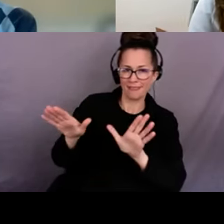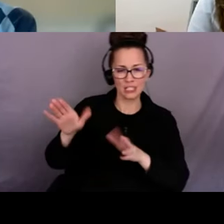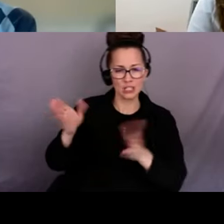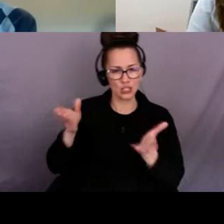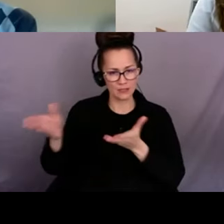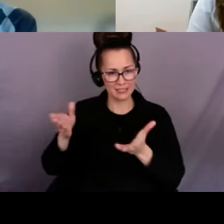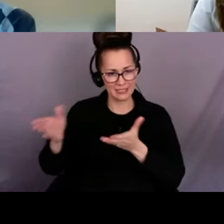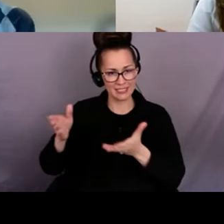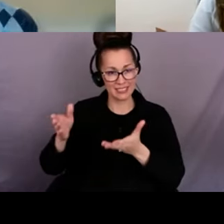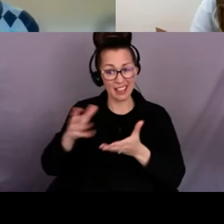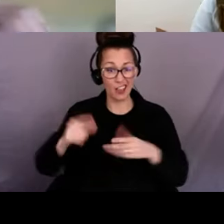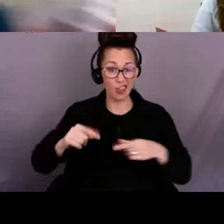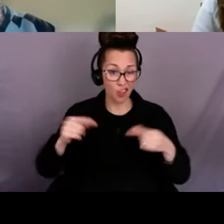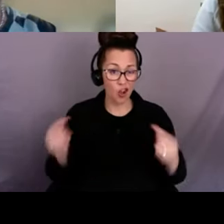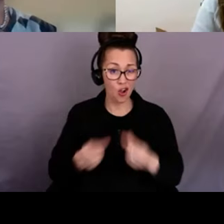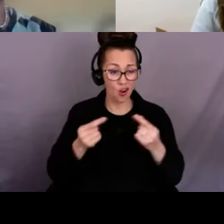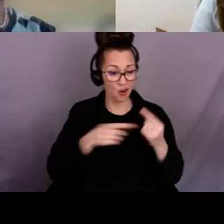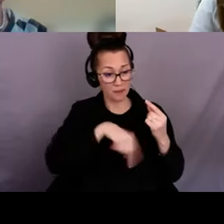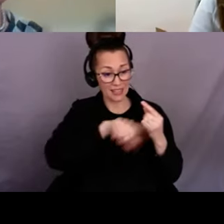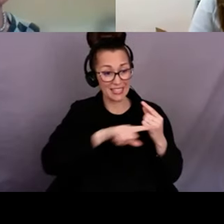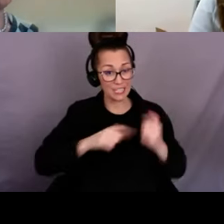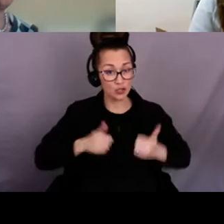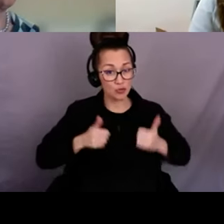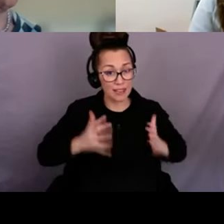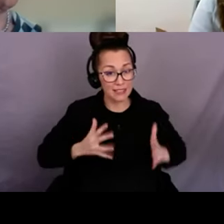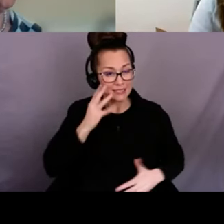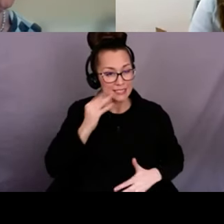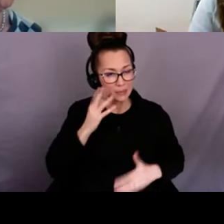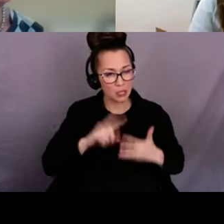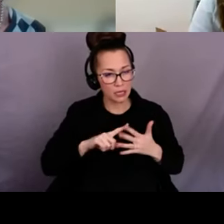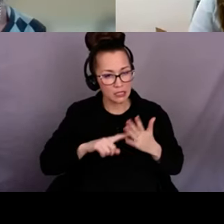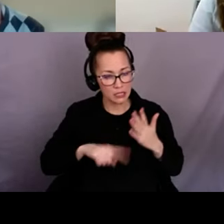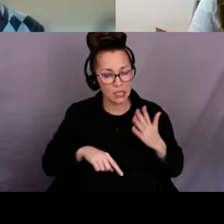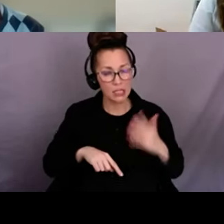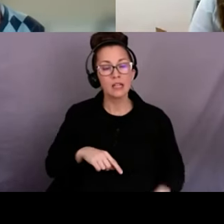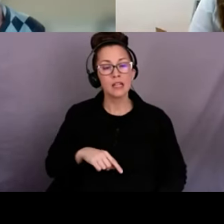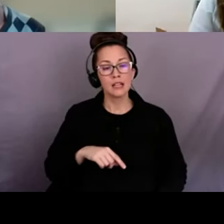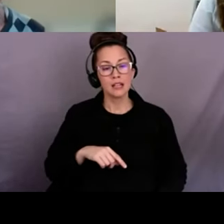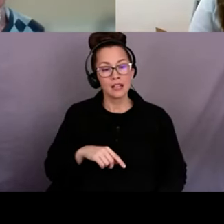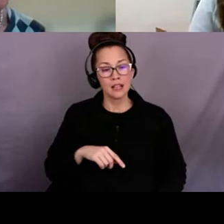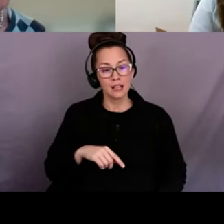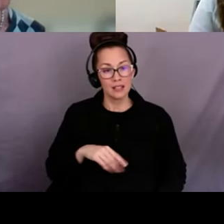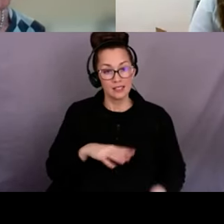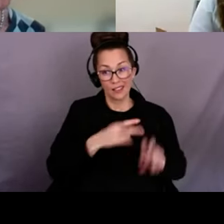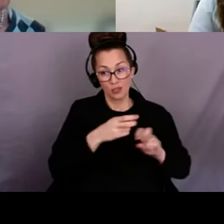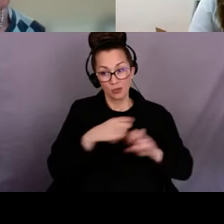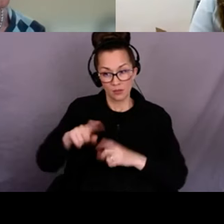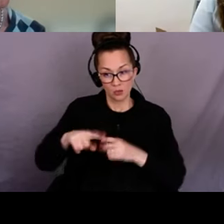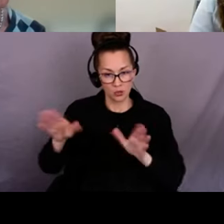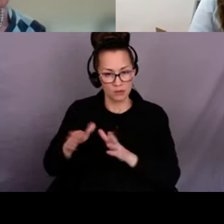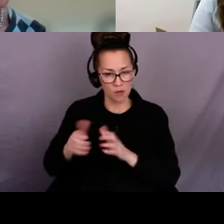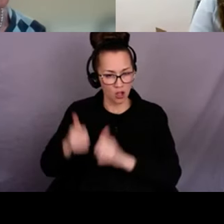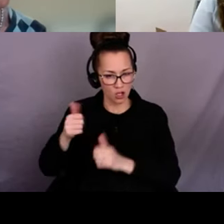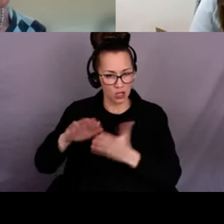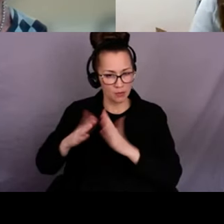class members who were being placed in the smaller residential settings that you heard Kathy talk about in the community. This